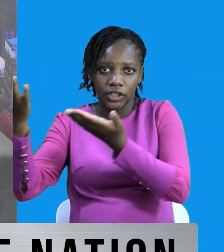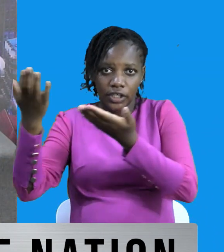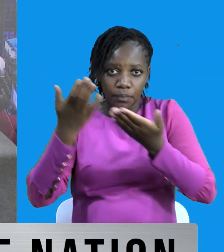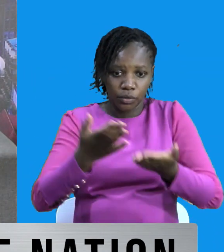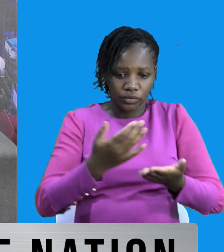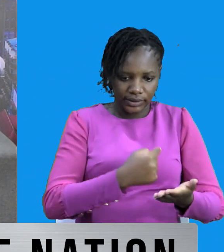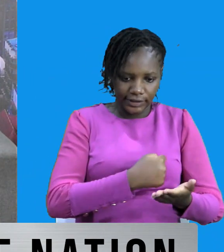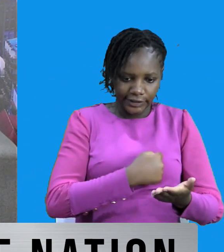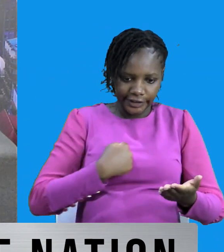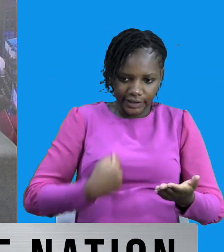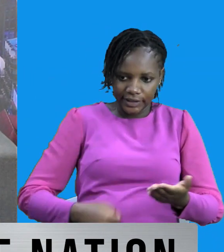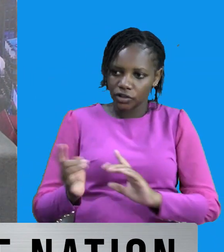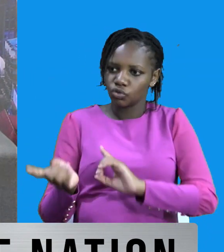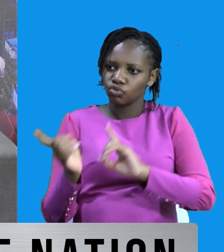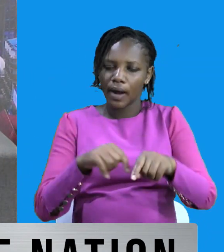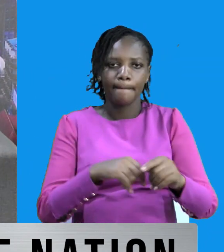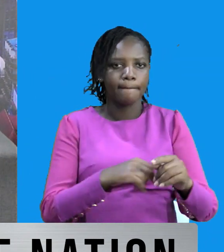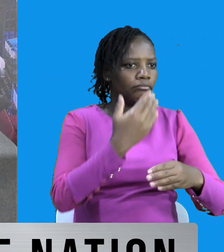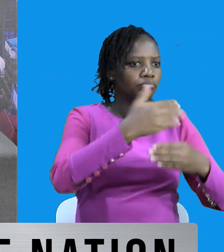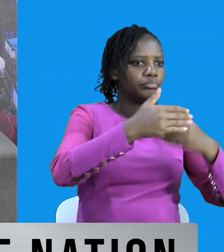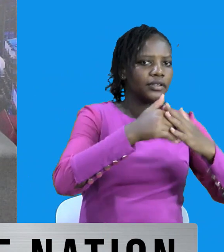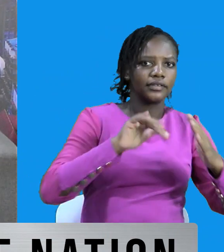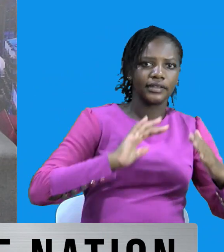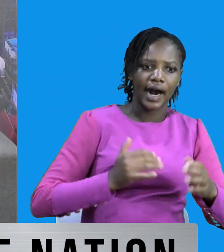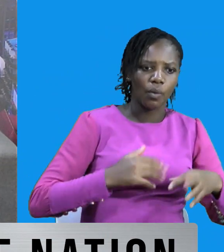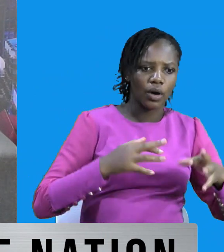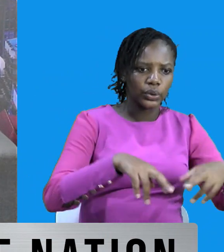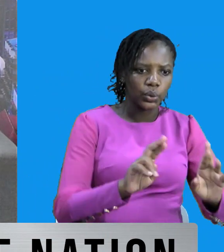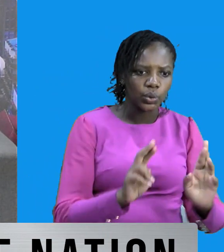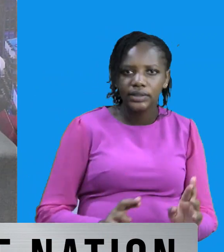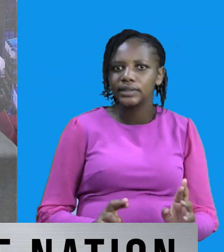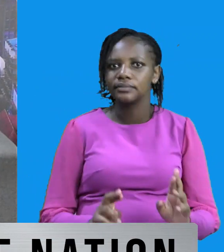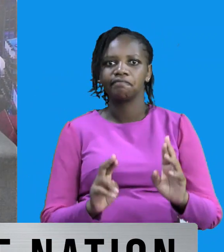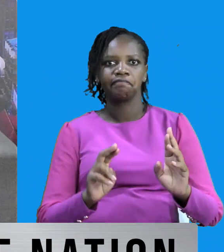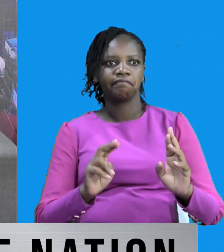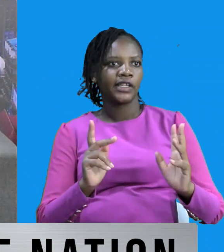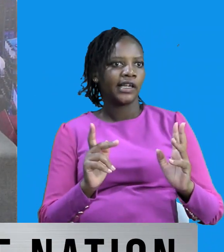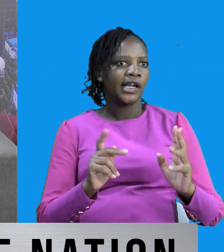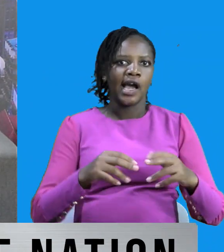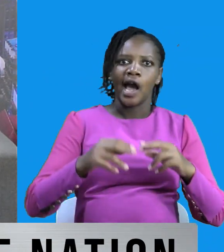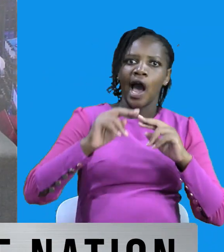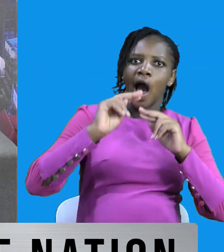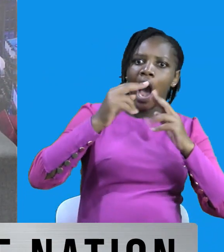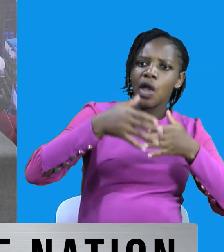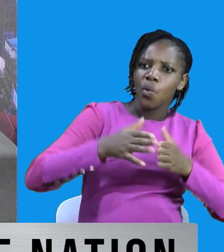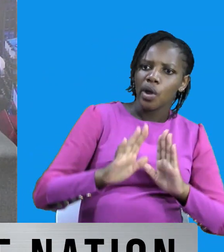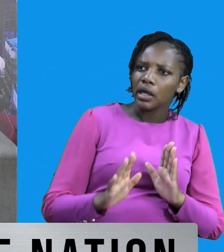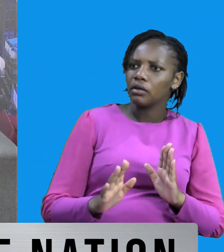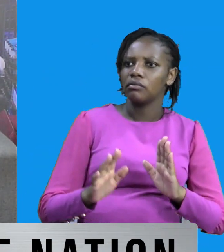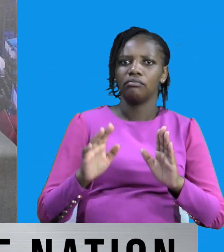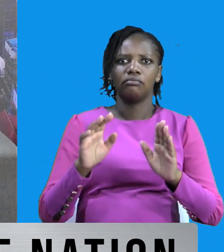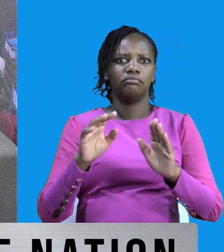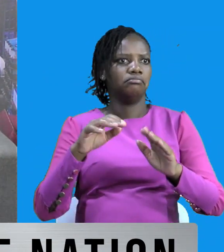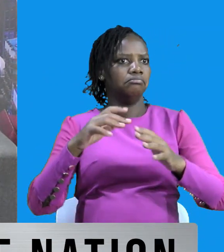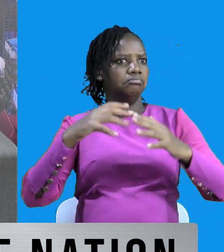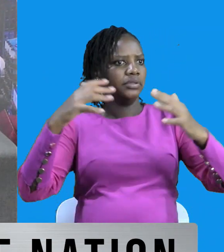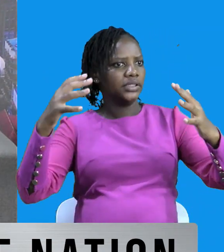Chinese to come and build our roads here, our streets, the superhighway, the expressway, and all